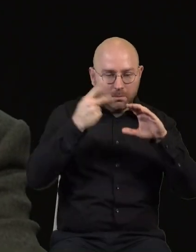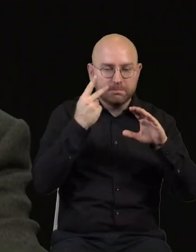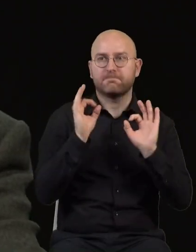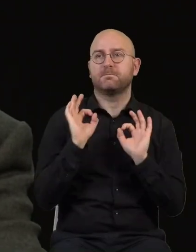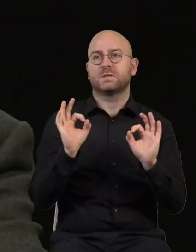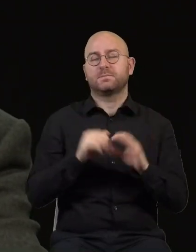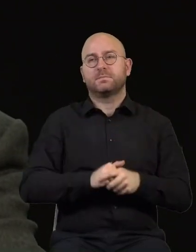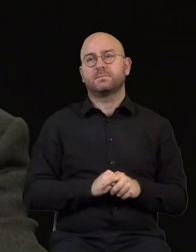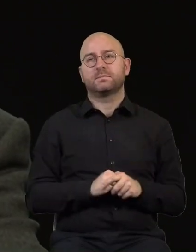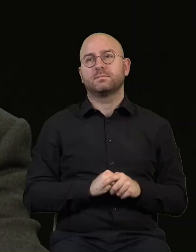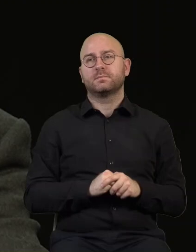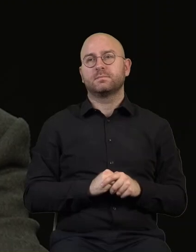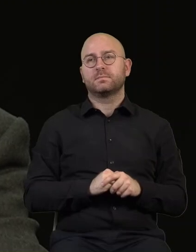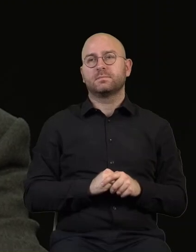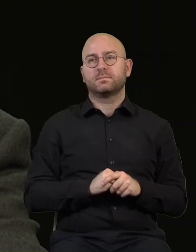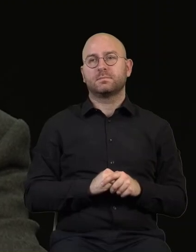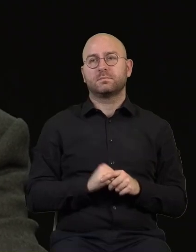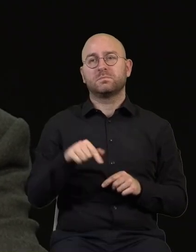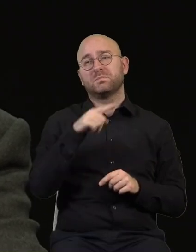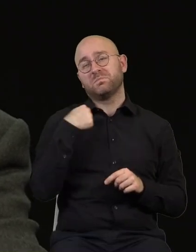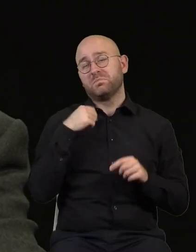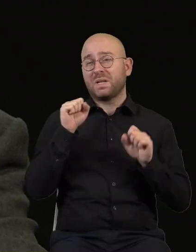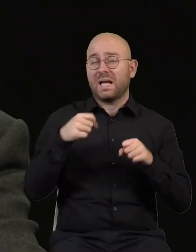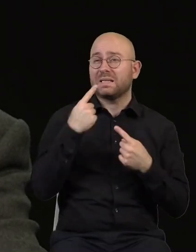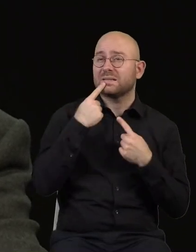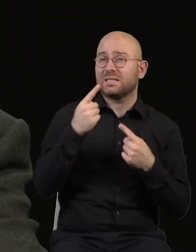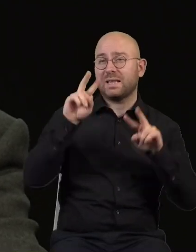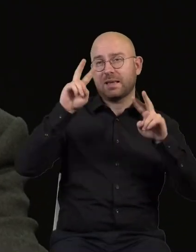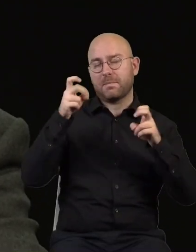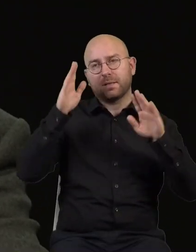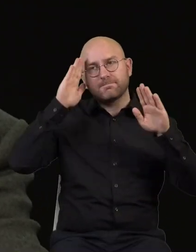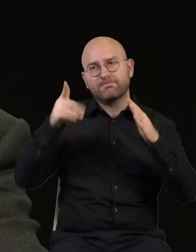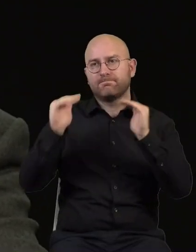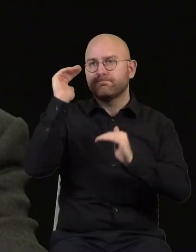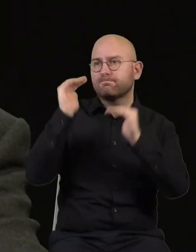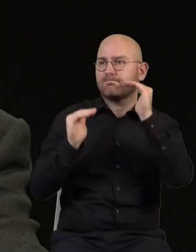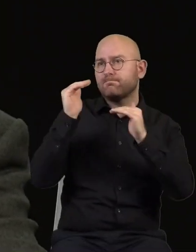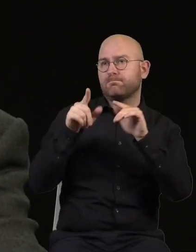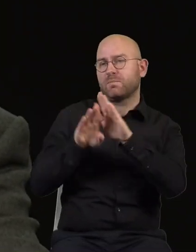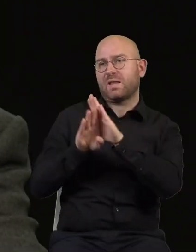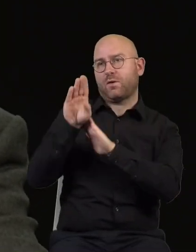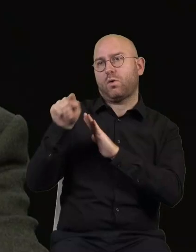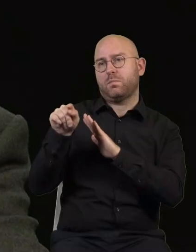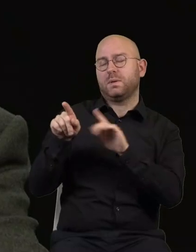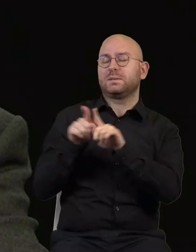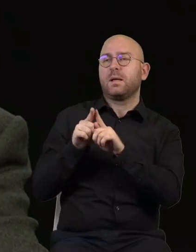security, I don't think they're mutually exclusive. I think they're actually quite complementary, and I think there are opportunities